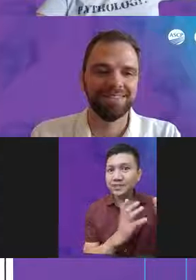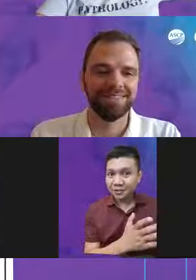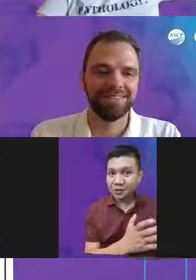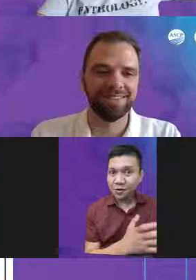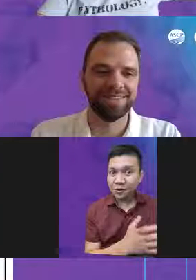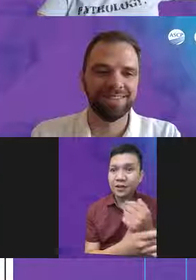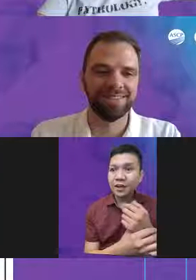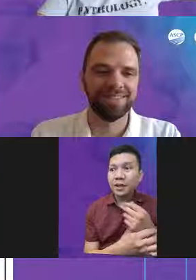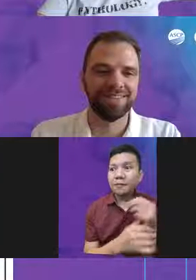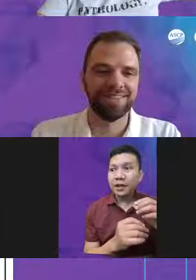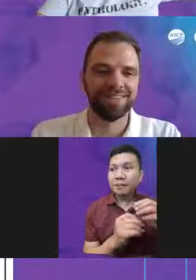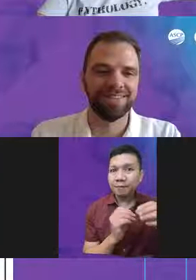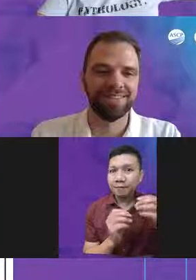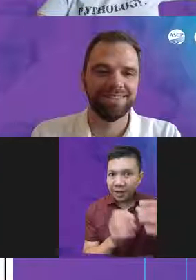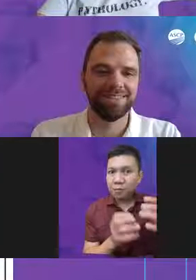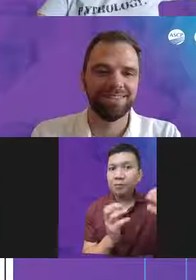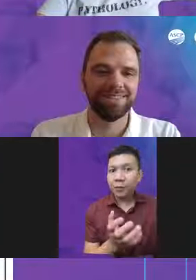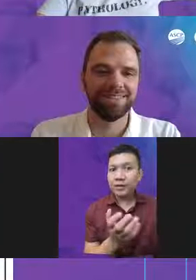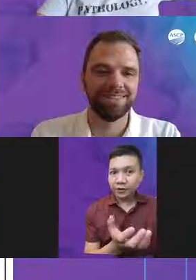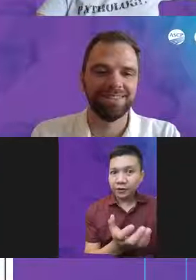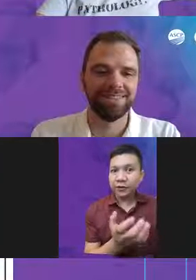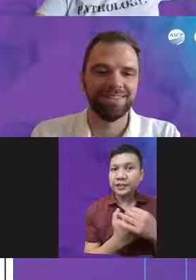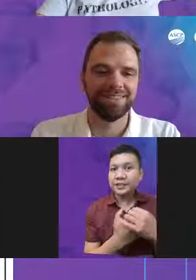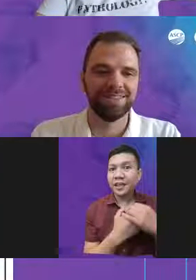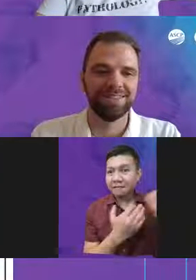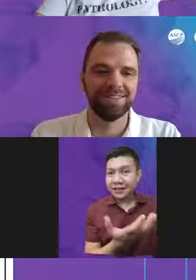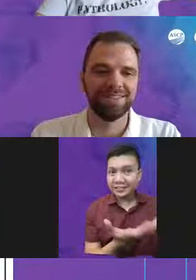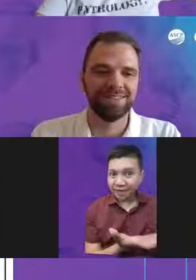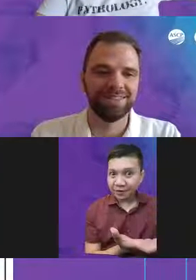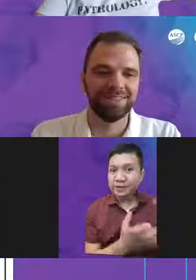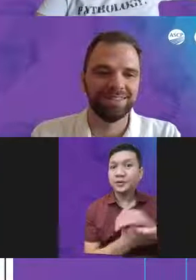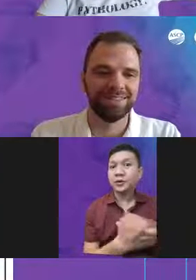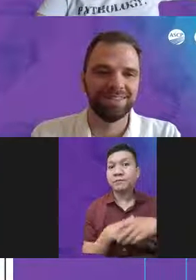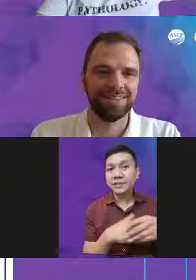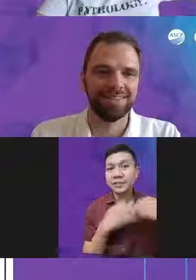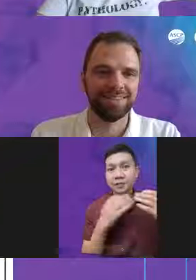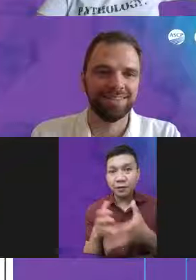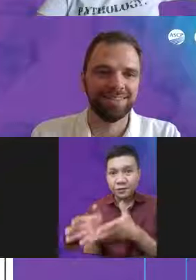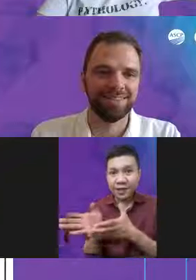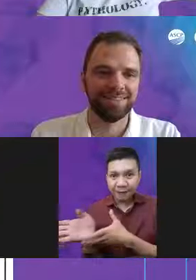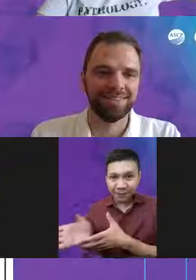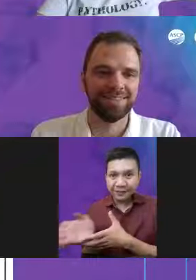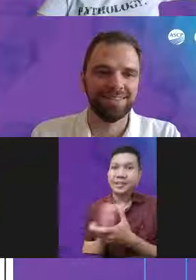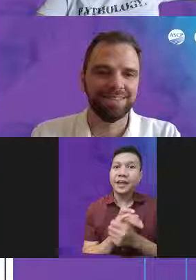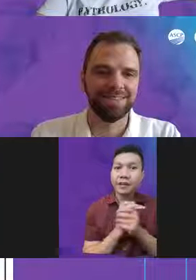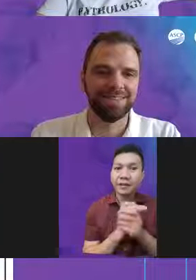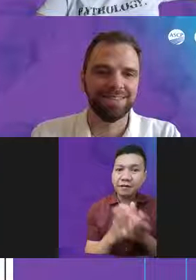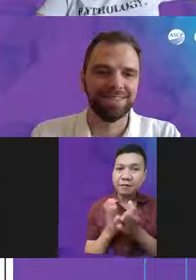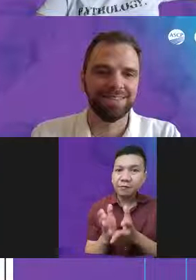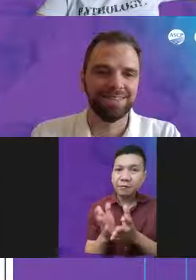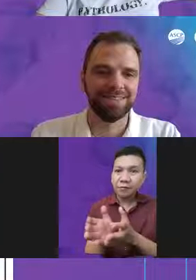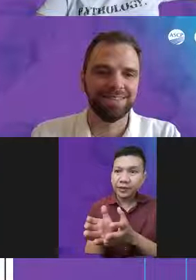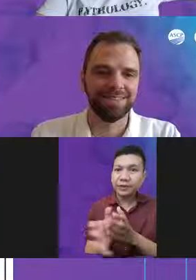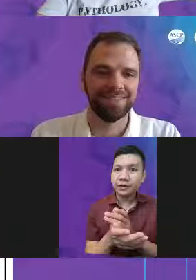one patient that's known, but pyropoikilo is hereditary. So it means it's going to happen,